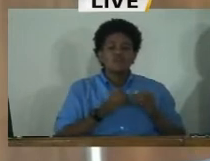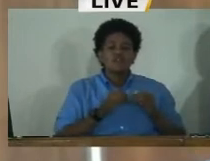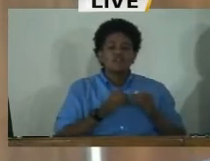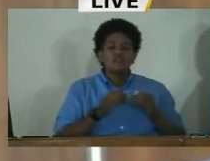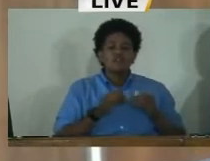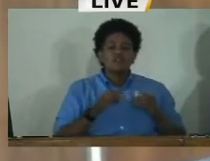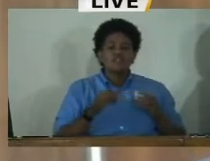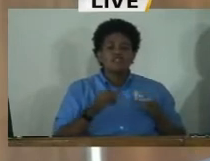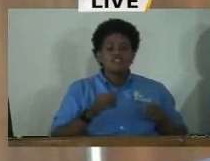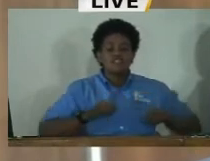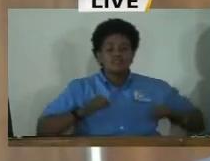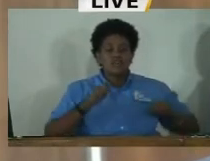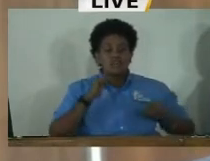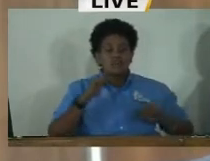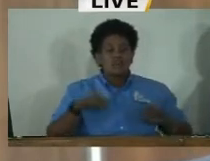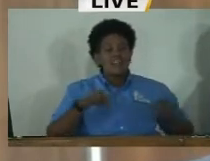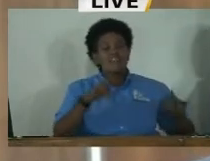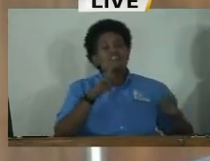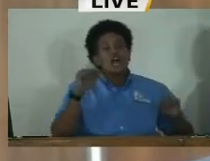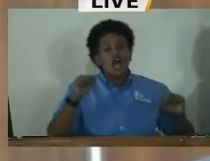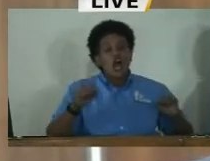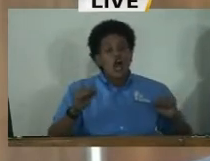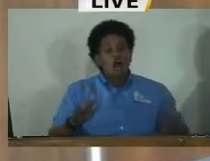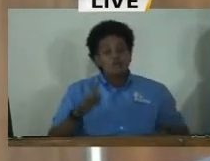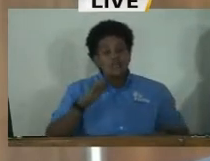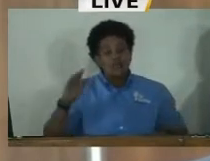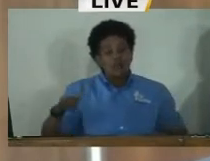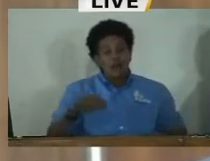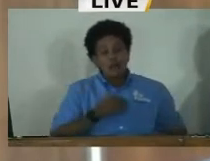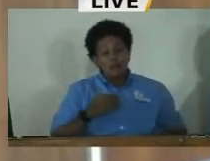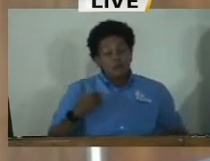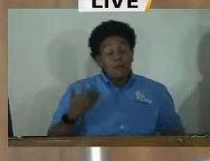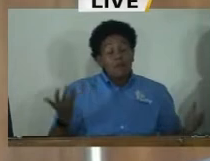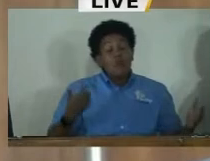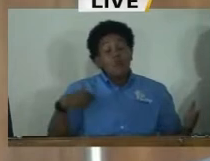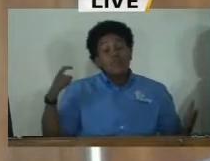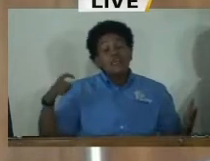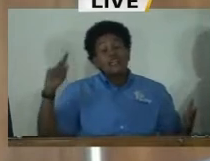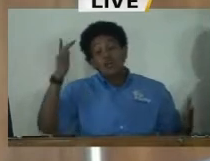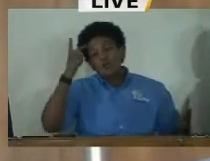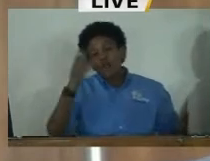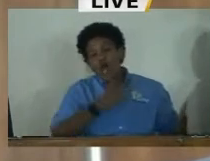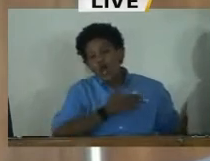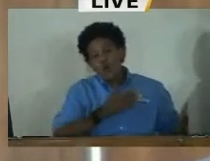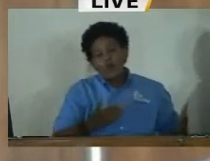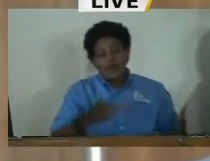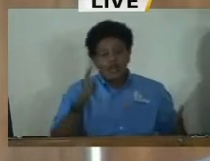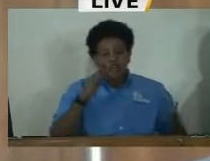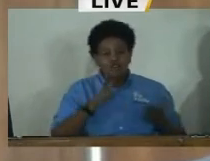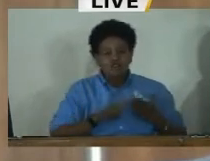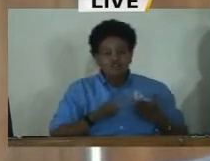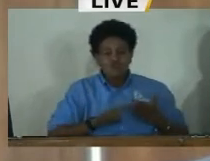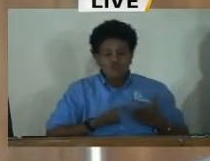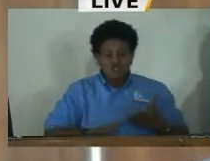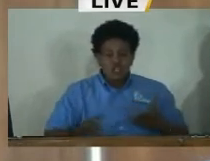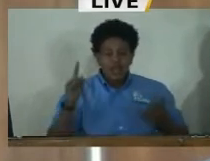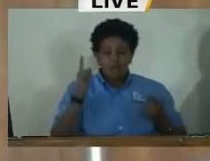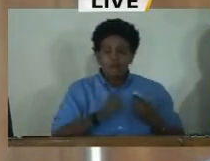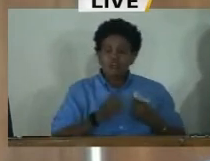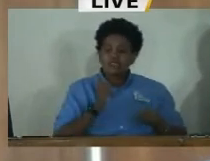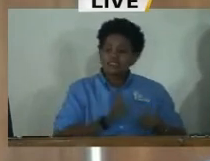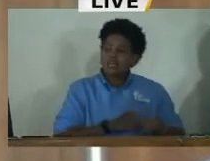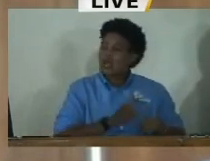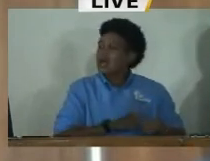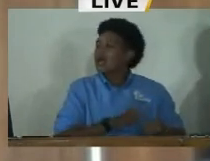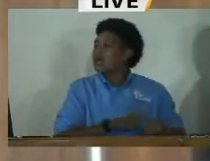to be efficient and competent as parliamentarians. What we need is political will, research, and